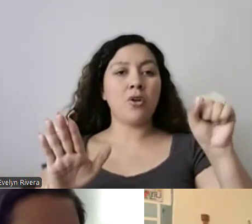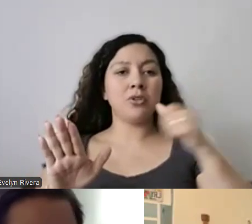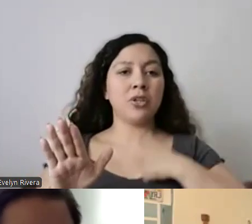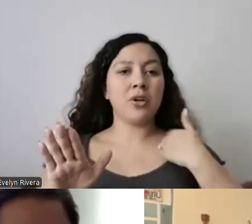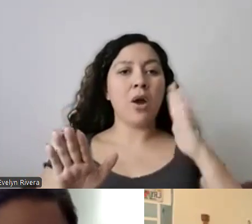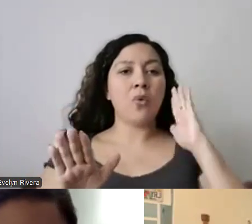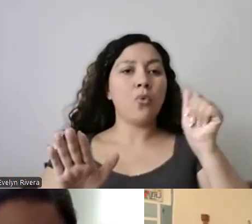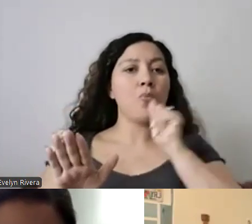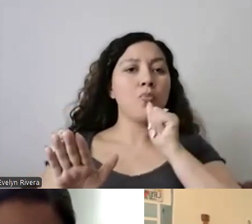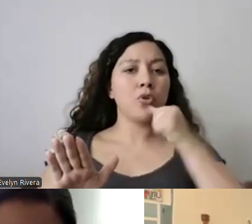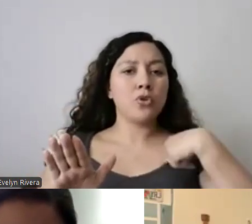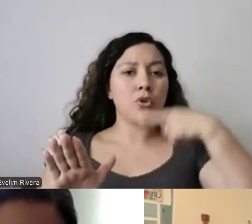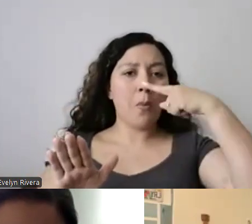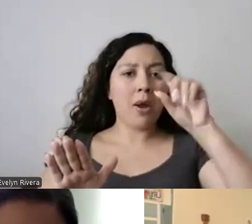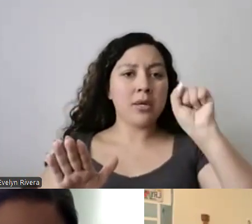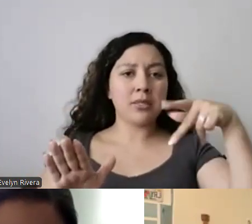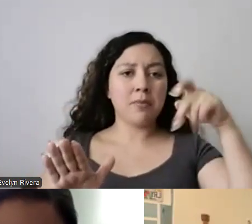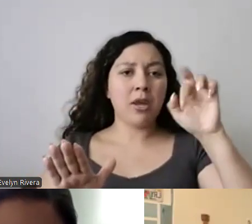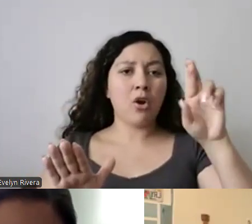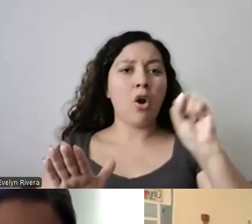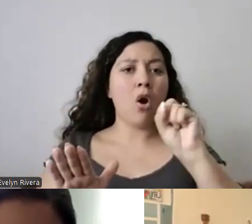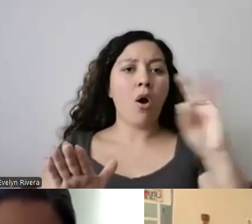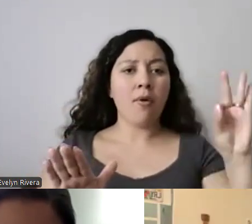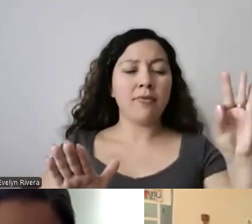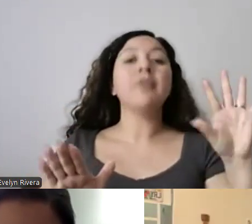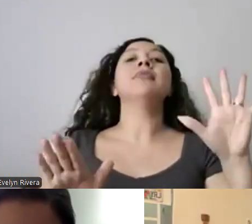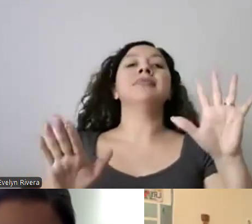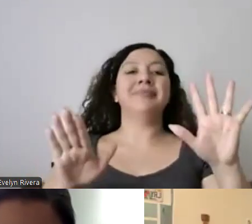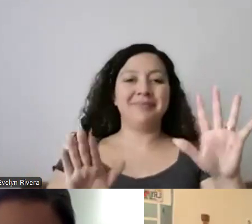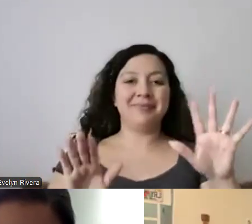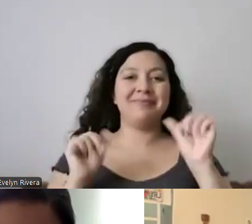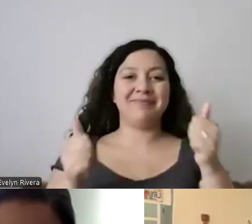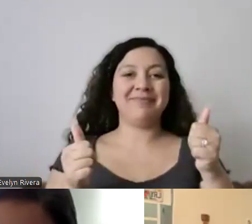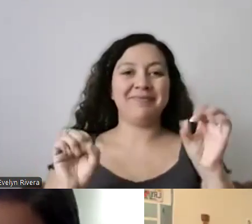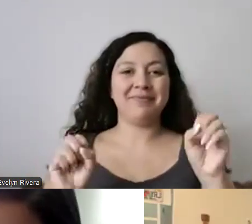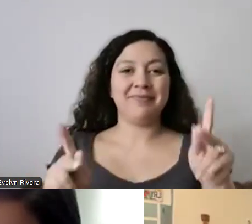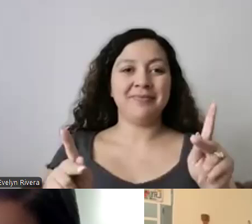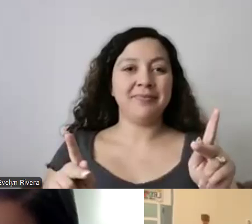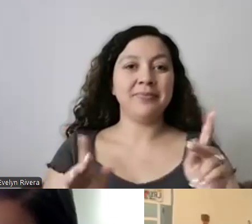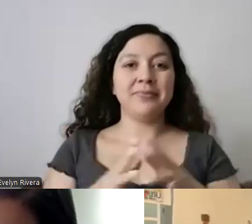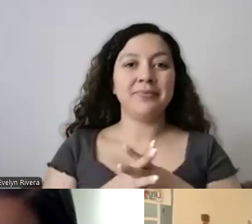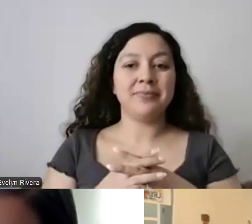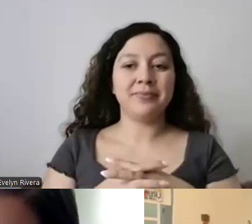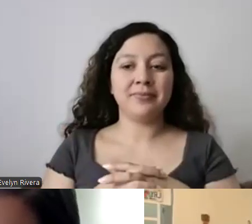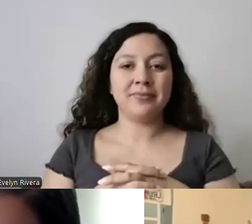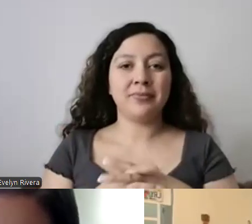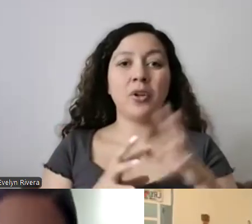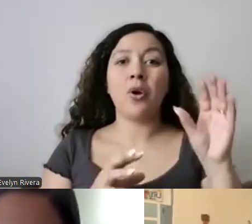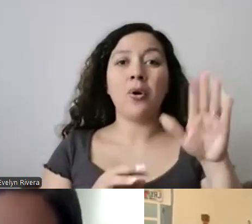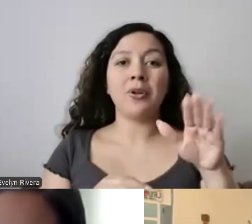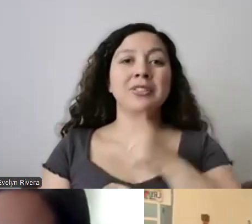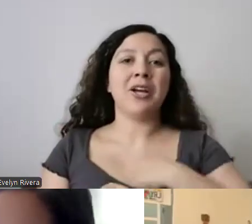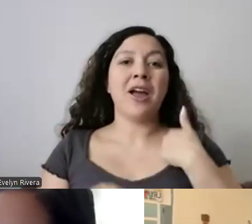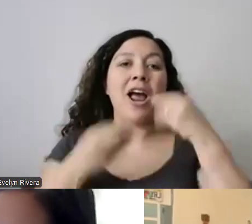you need to turn your speakers off. Yeah, we lost There you audio go. here. We lost audio here in the room. Oh, no. So